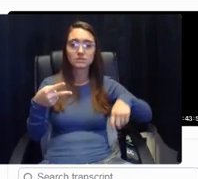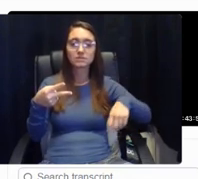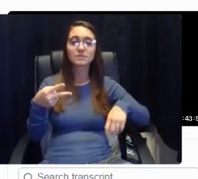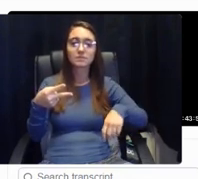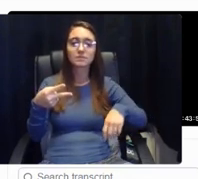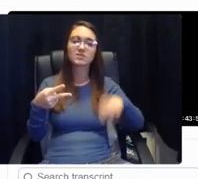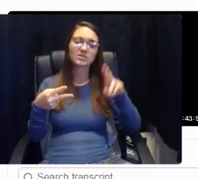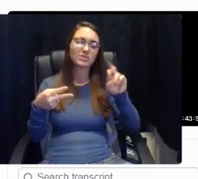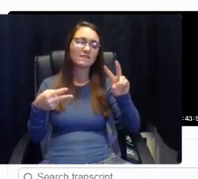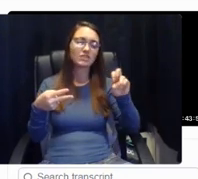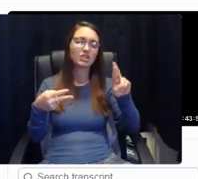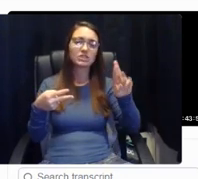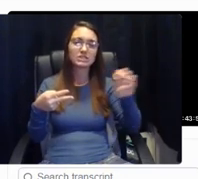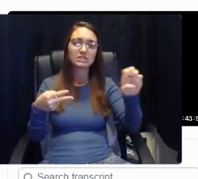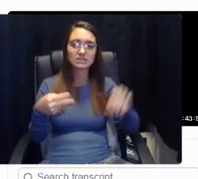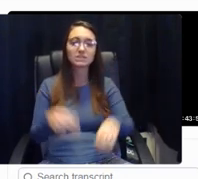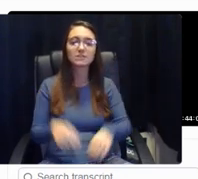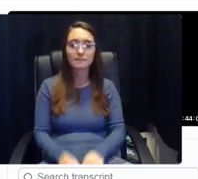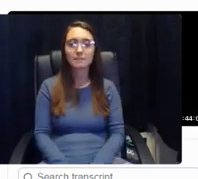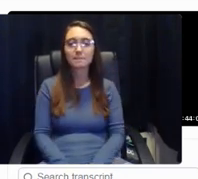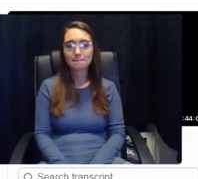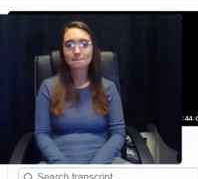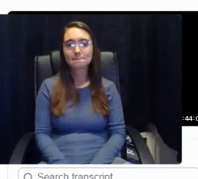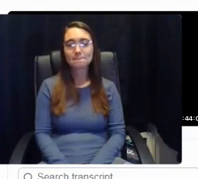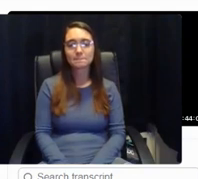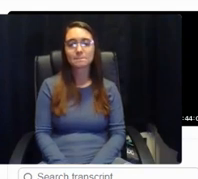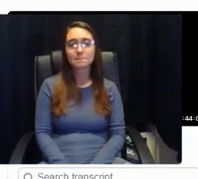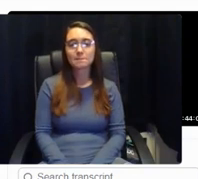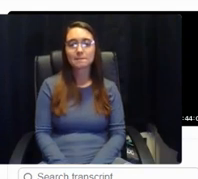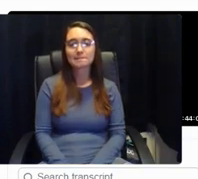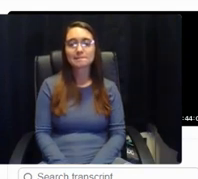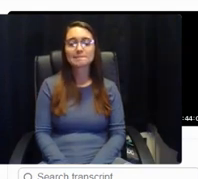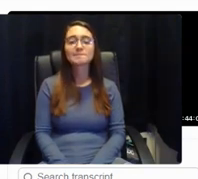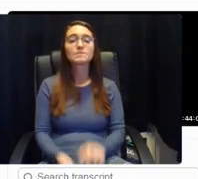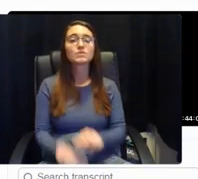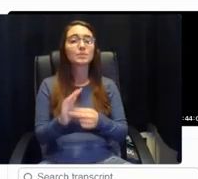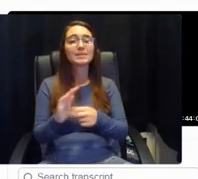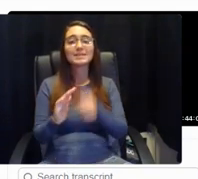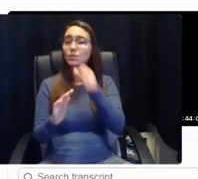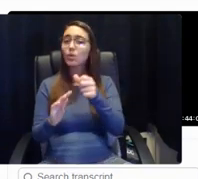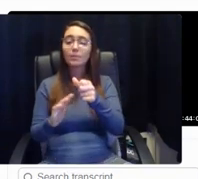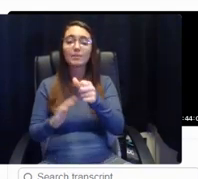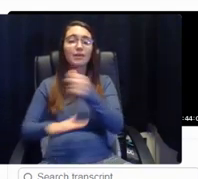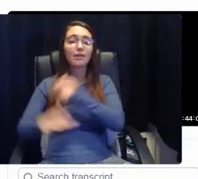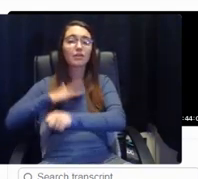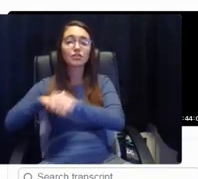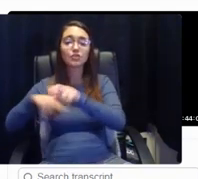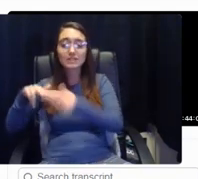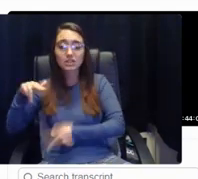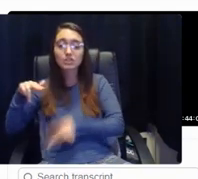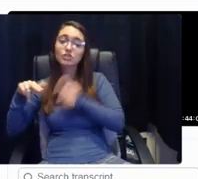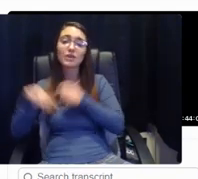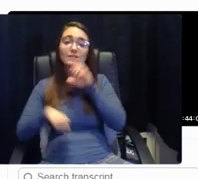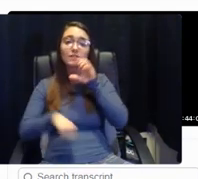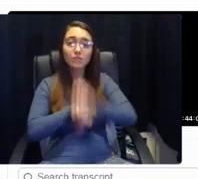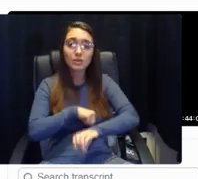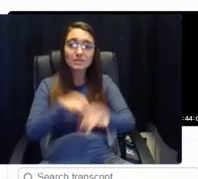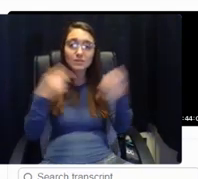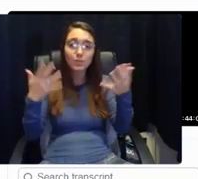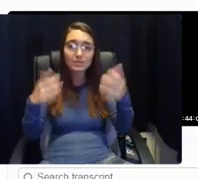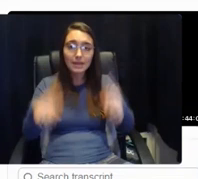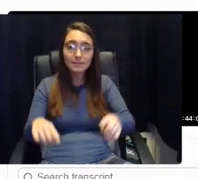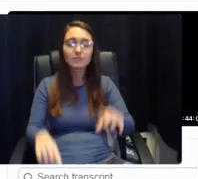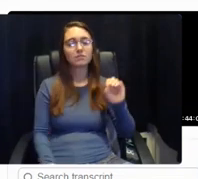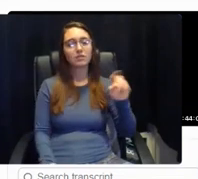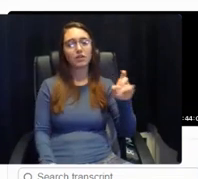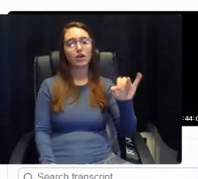And that's exactly what happened. Reverse means instead of in the reduction mode, you had to force to do an oxidation mode.